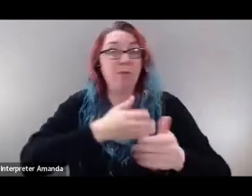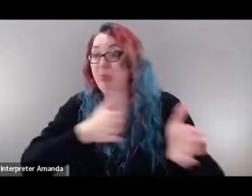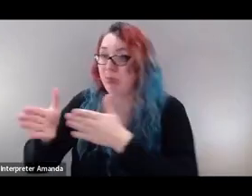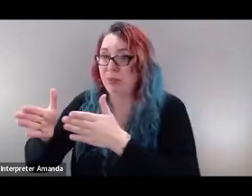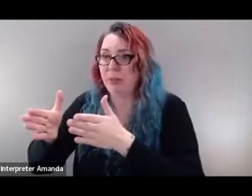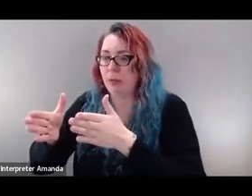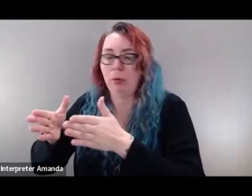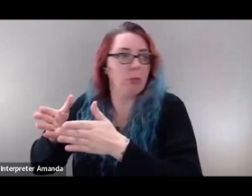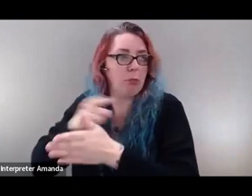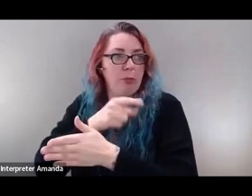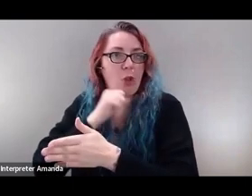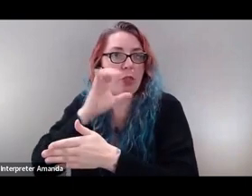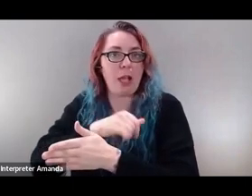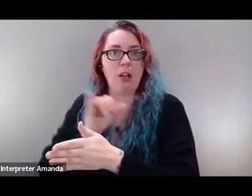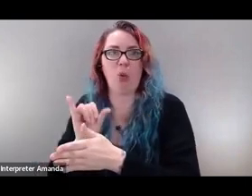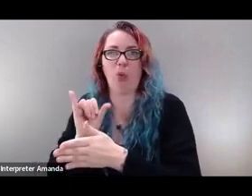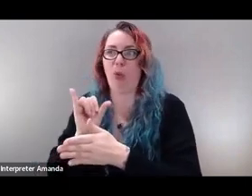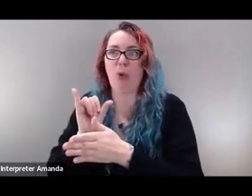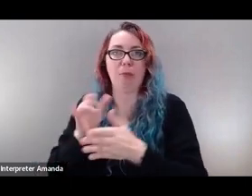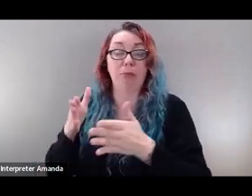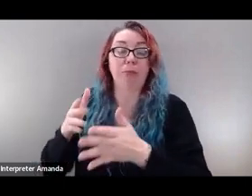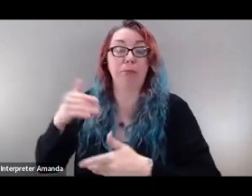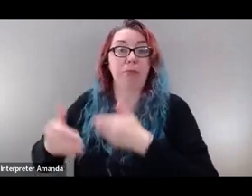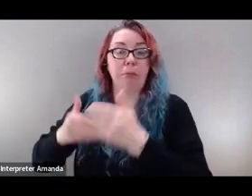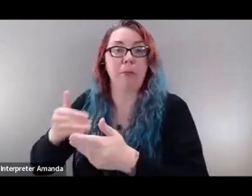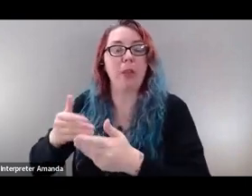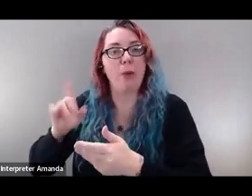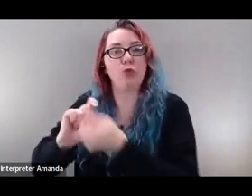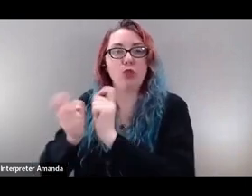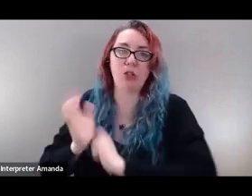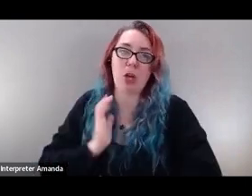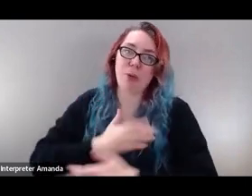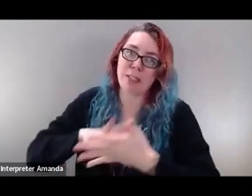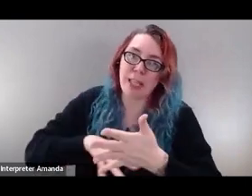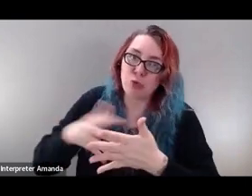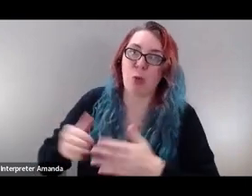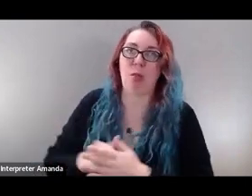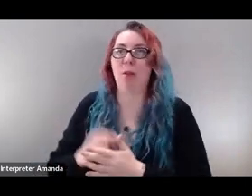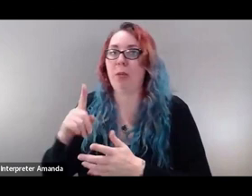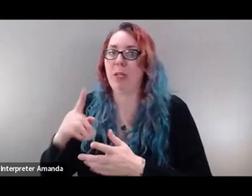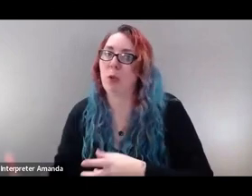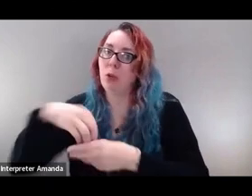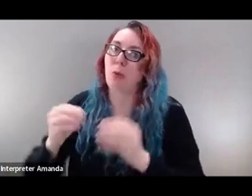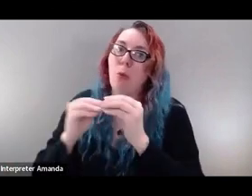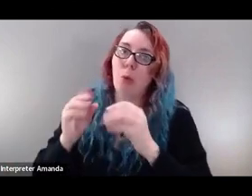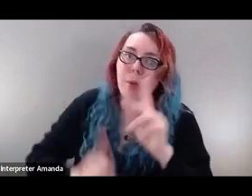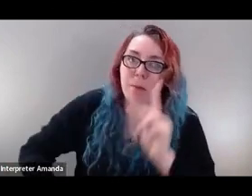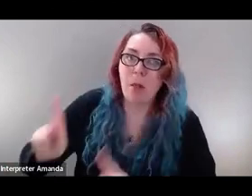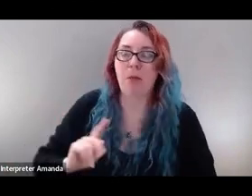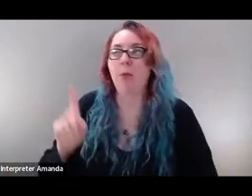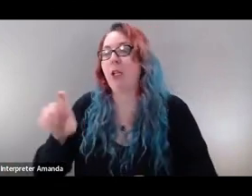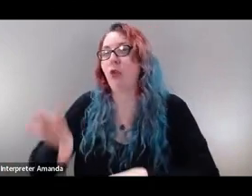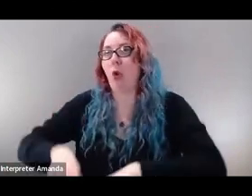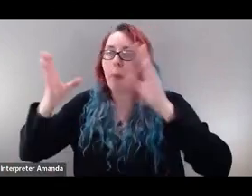shifting and moving at its own time scale, involving so many more people and so many more conversations. Now in